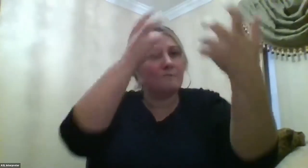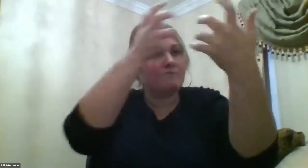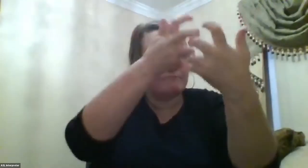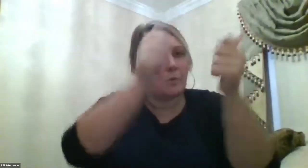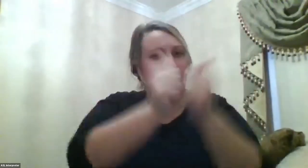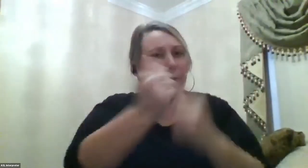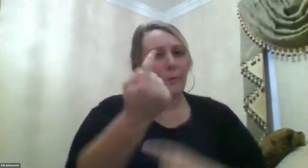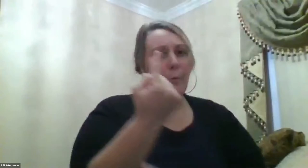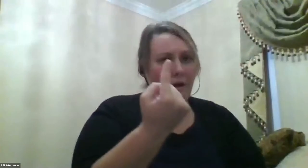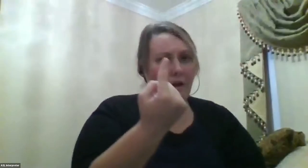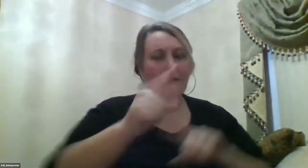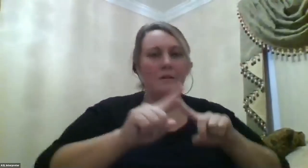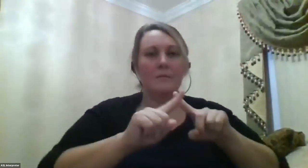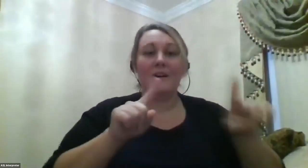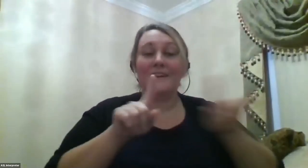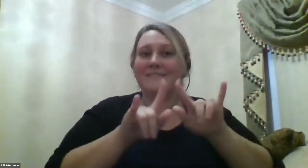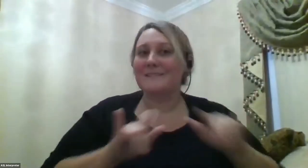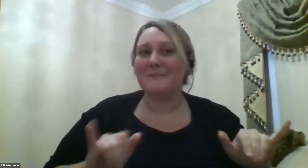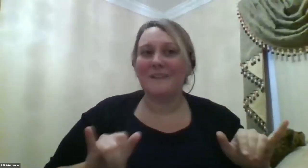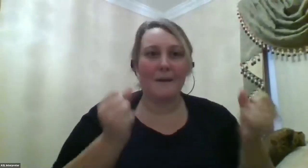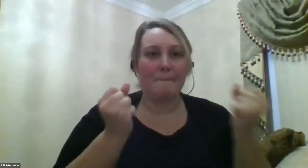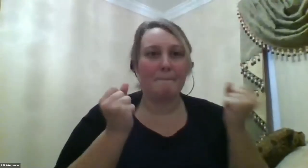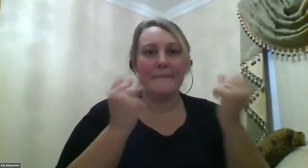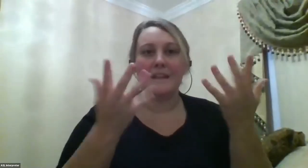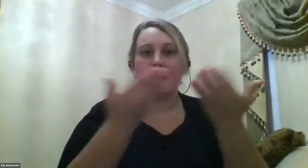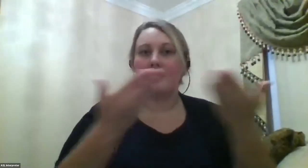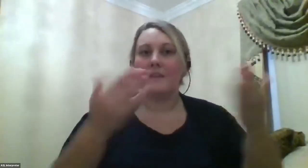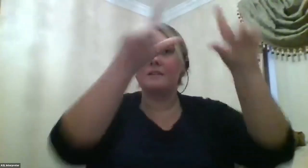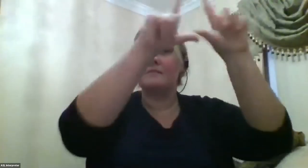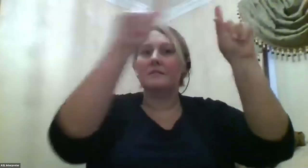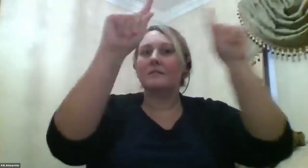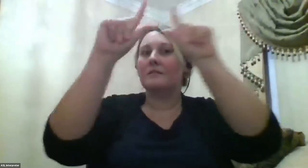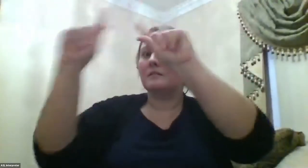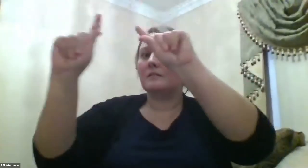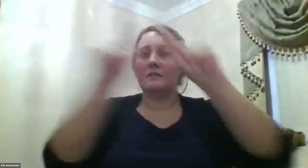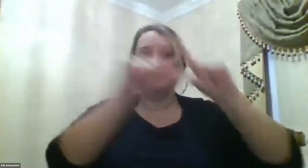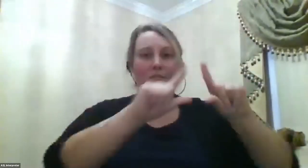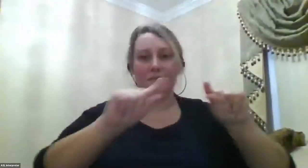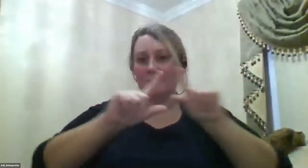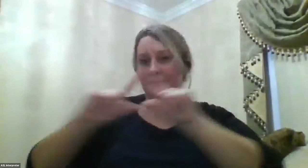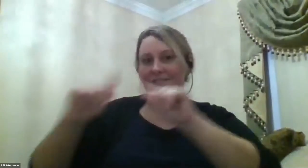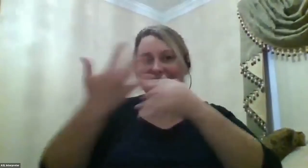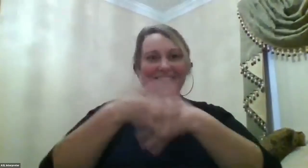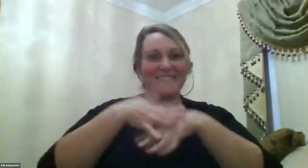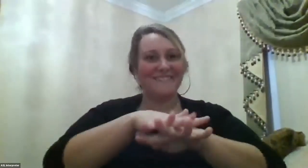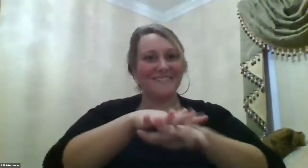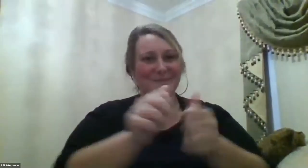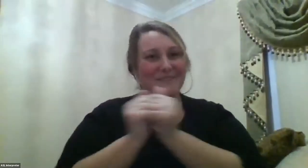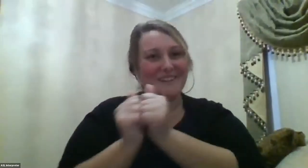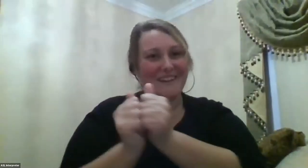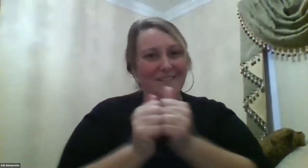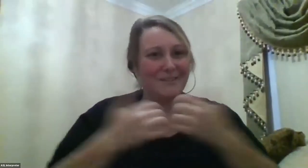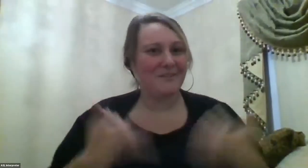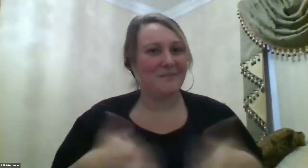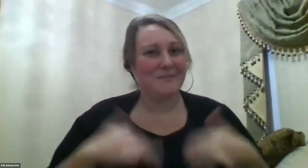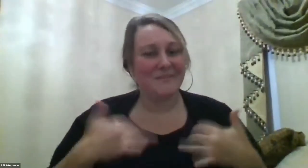and many things at the same time, and that this isn't necessarily something that creates anxiety, but it's actually